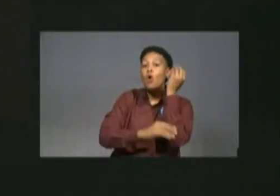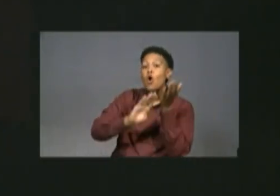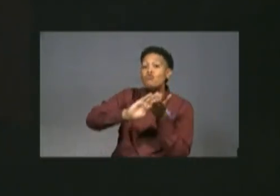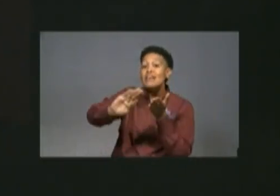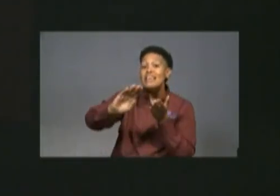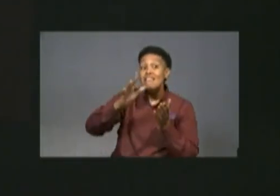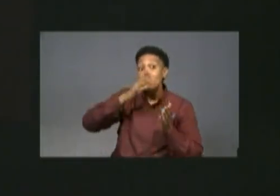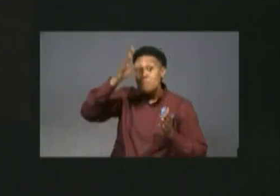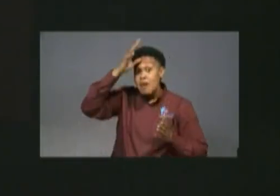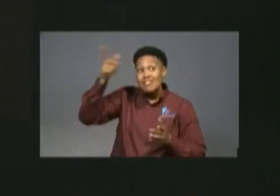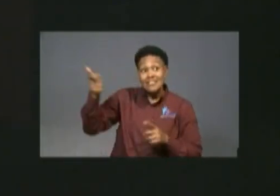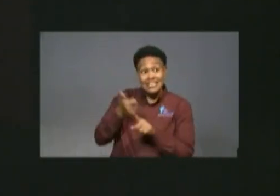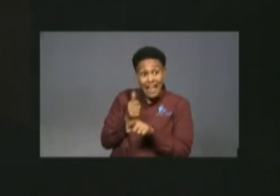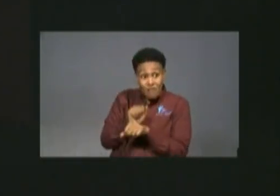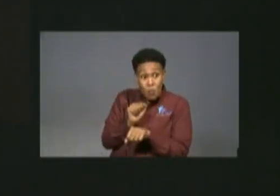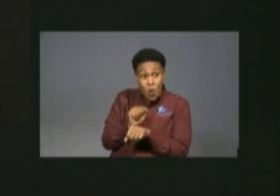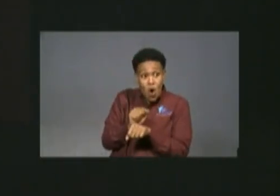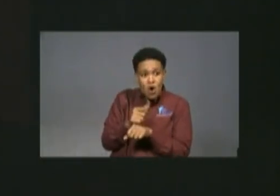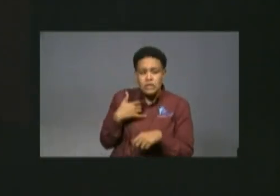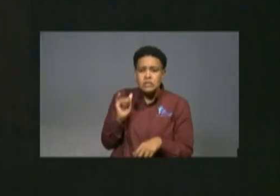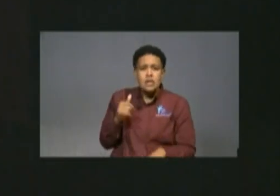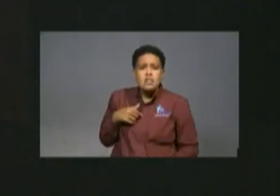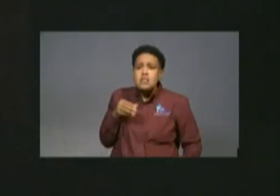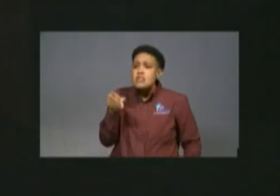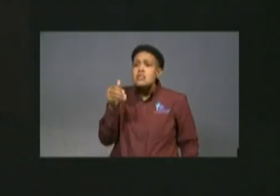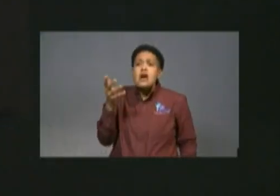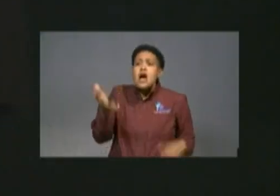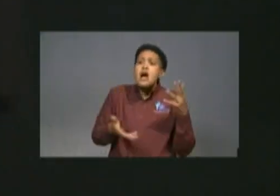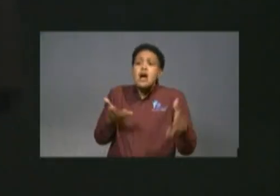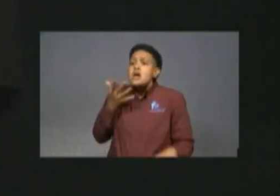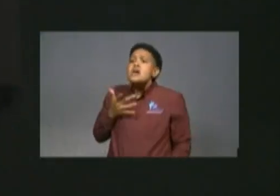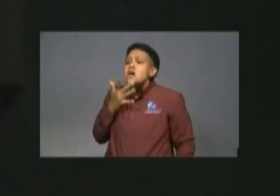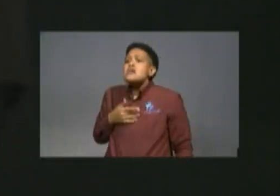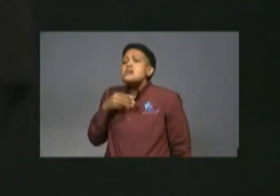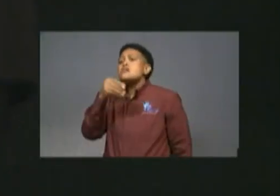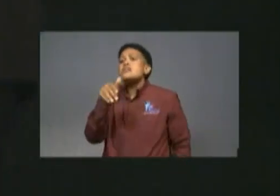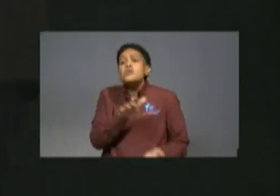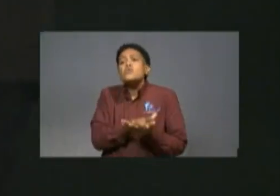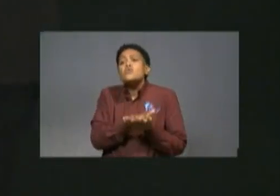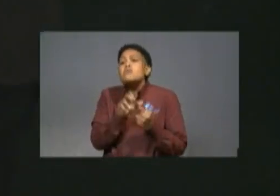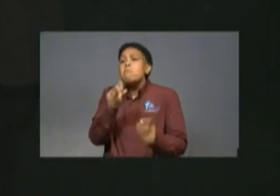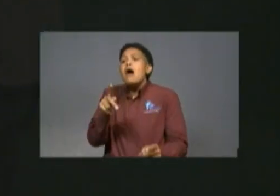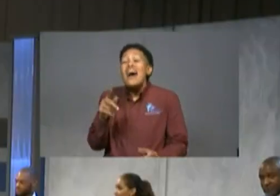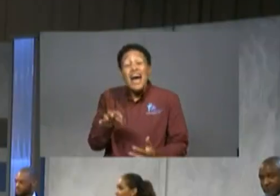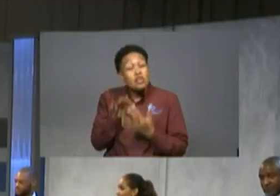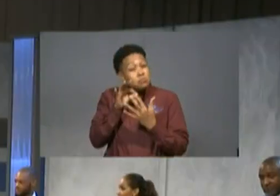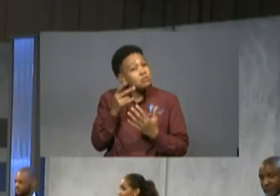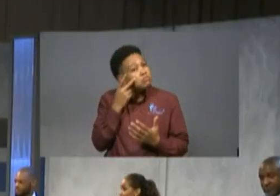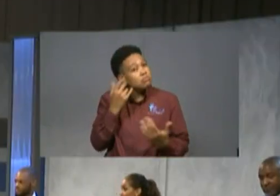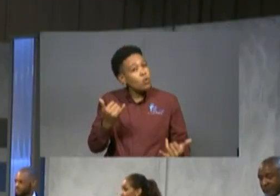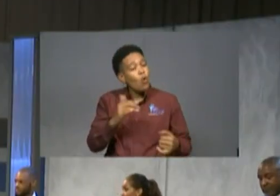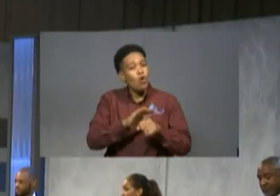though employed, are still unable to fund back-to-school expenses, and especially in light of COVID-19?